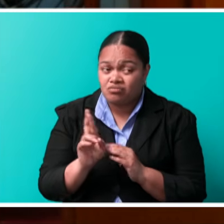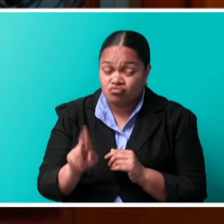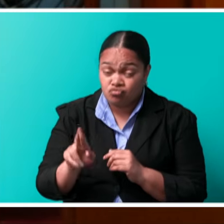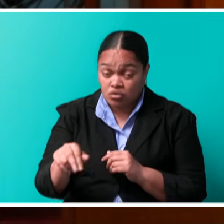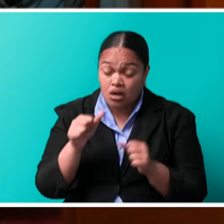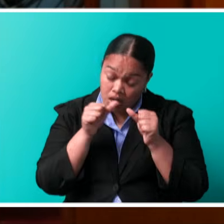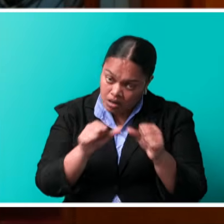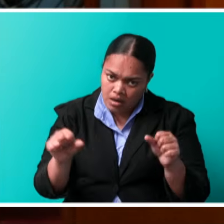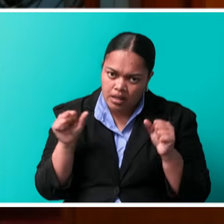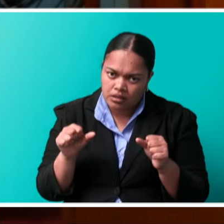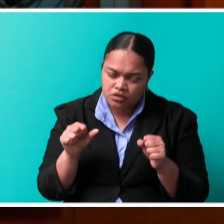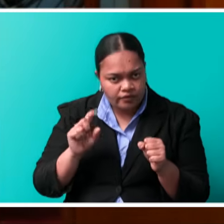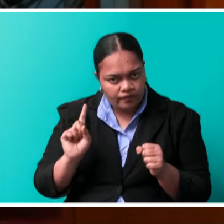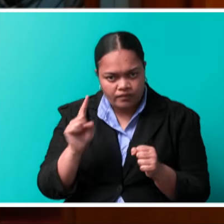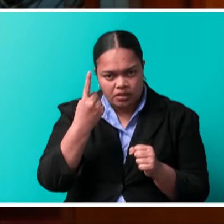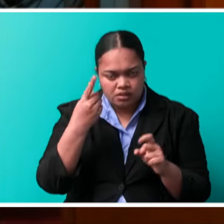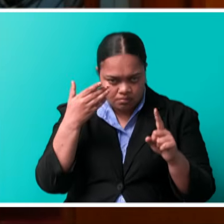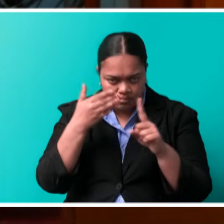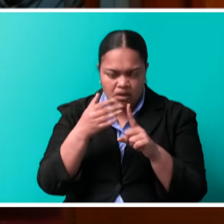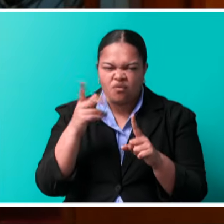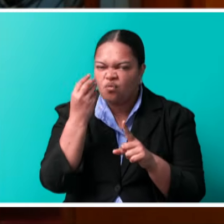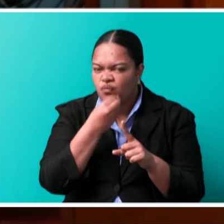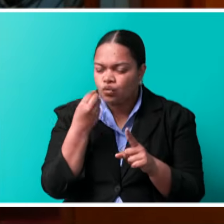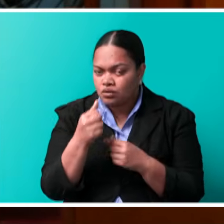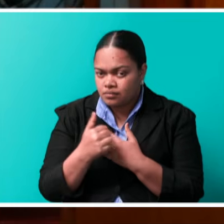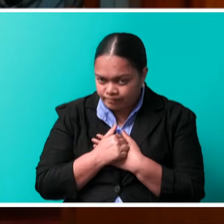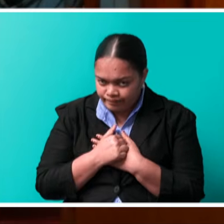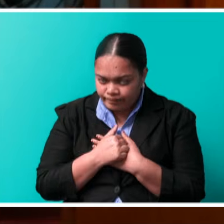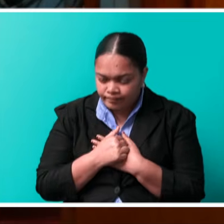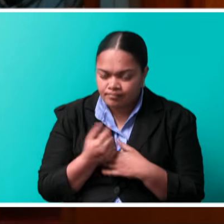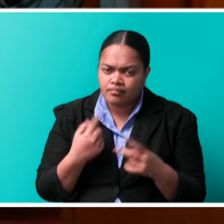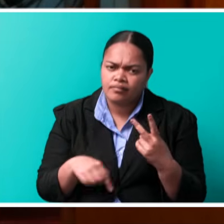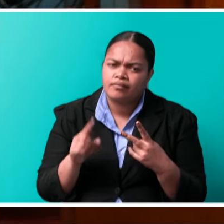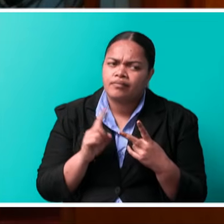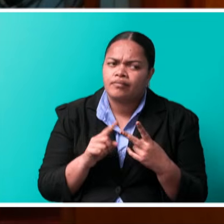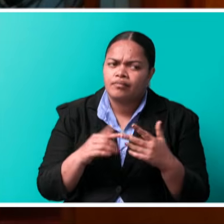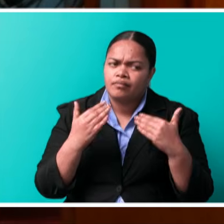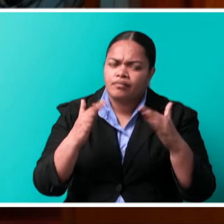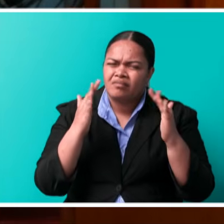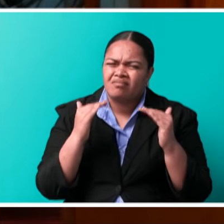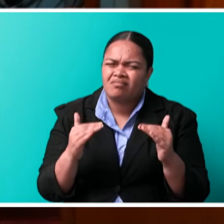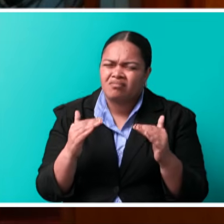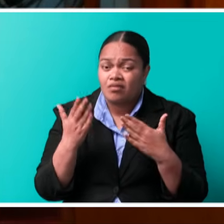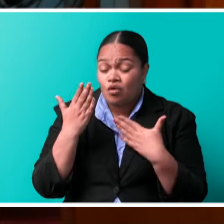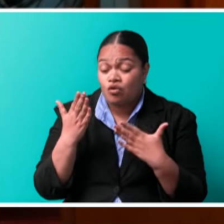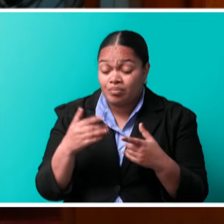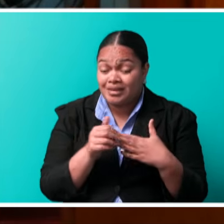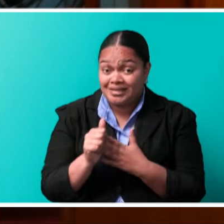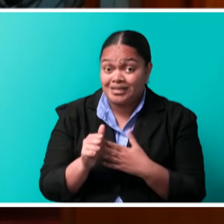Agriculture remains central to food security, and we acknowledge the remarks made by the Honorable Leader of the Opposition.